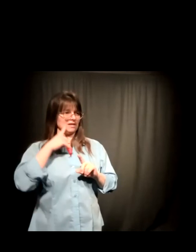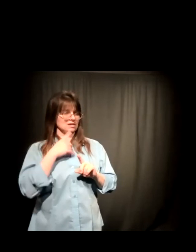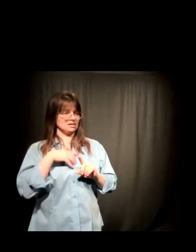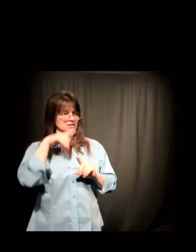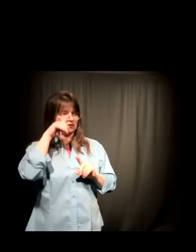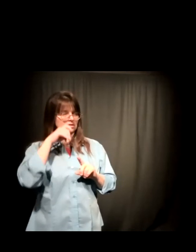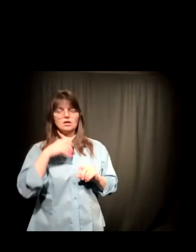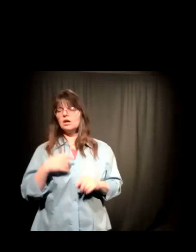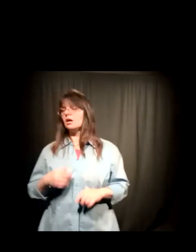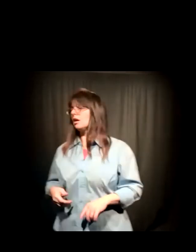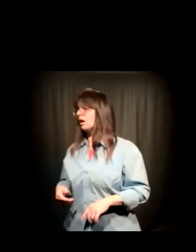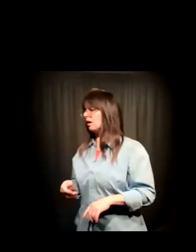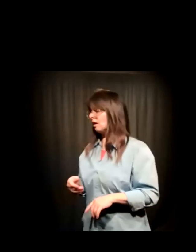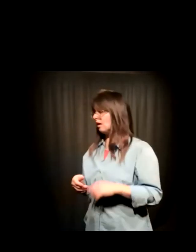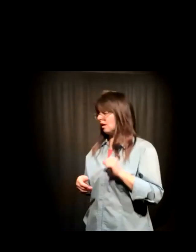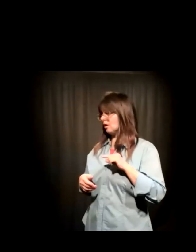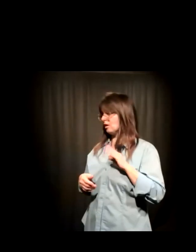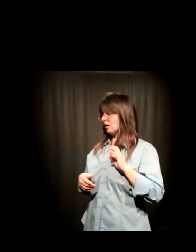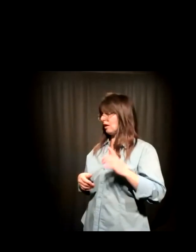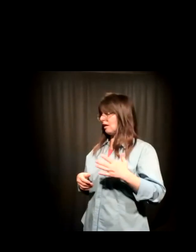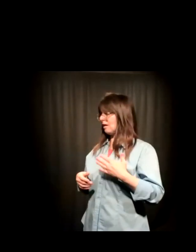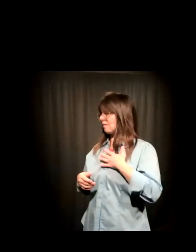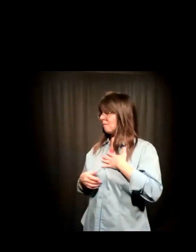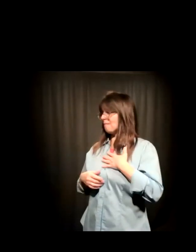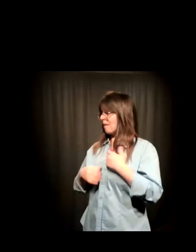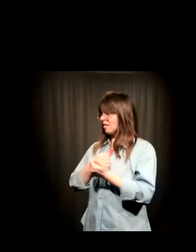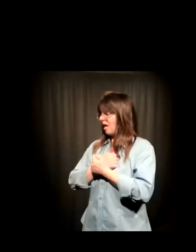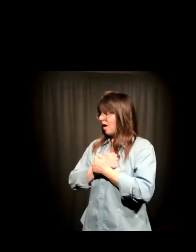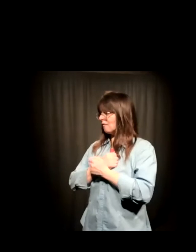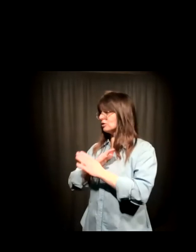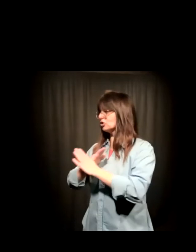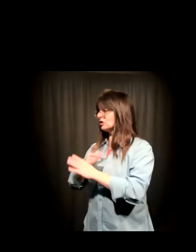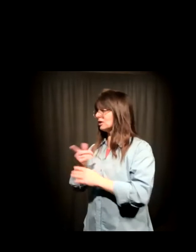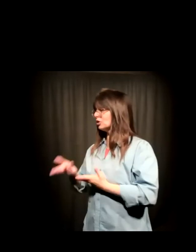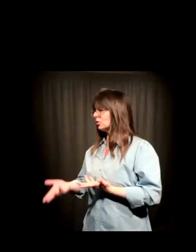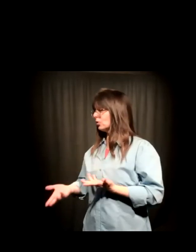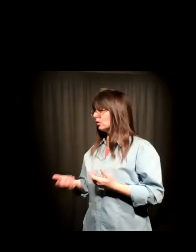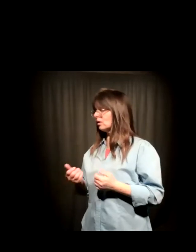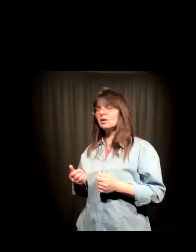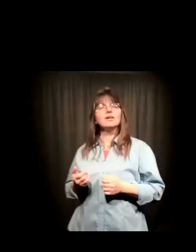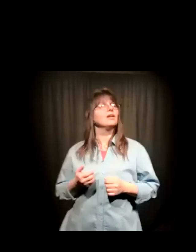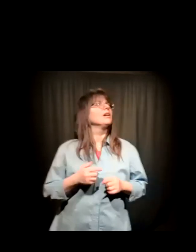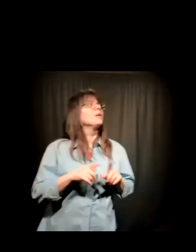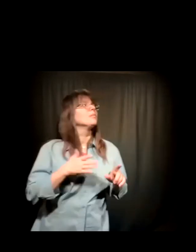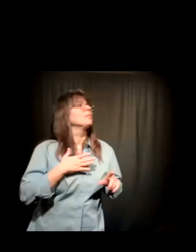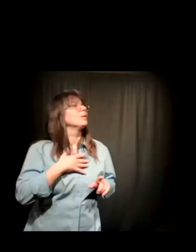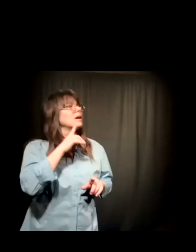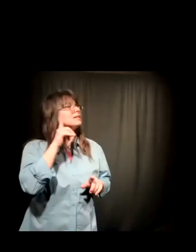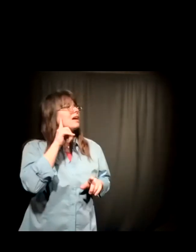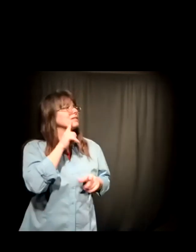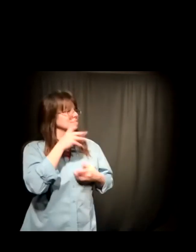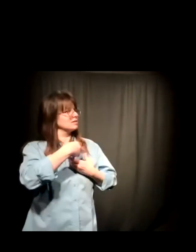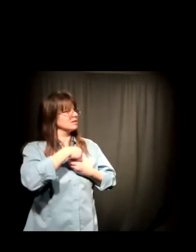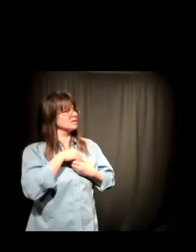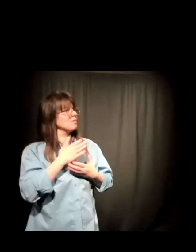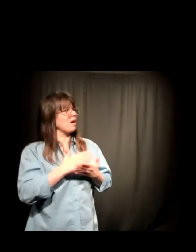you." But her deafness was a part of her. She may not have communicated through ASL, but her experience was